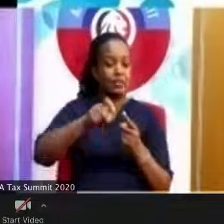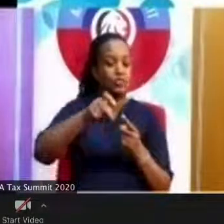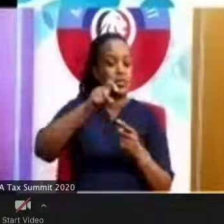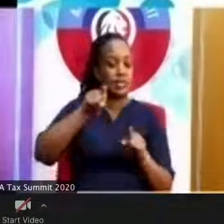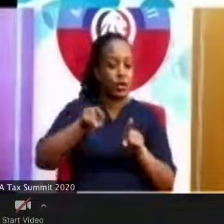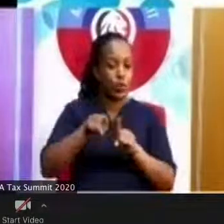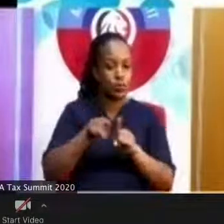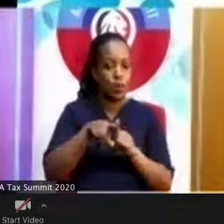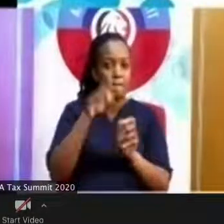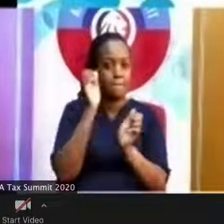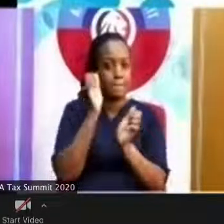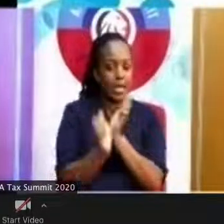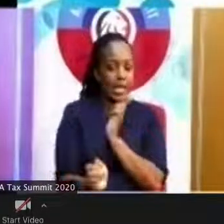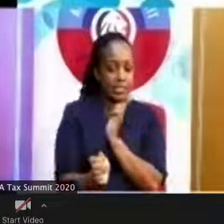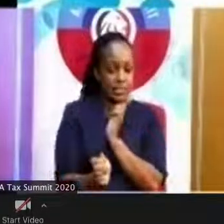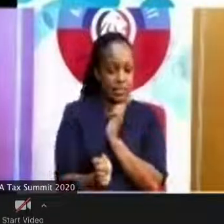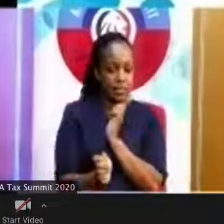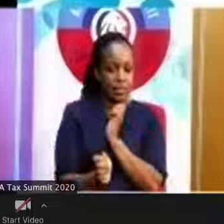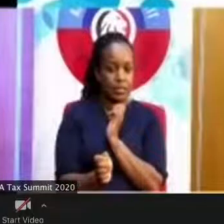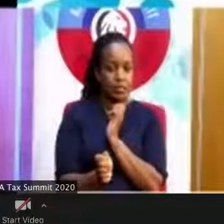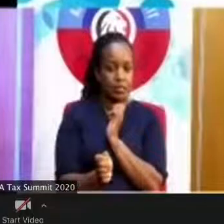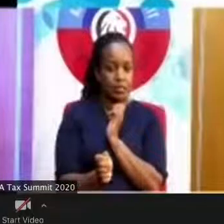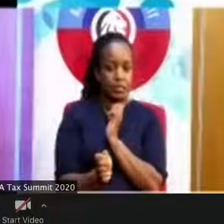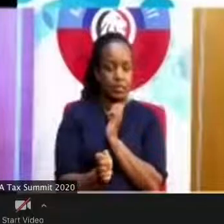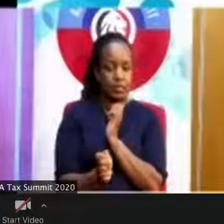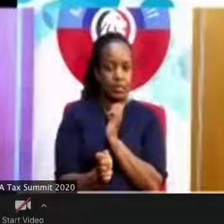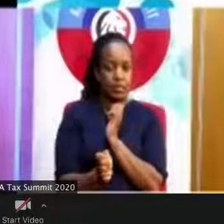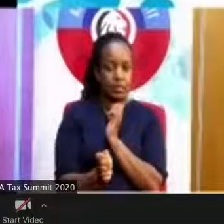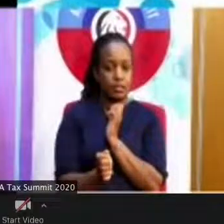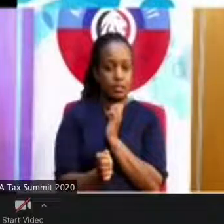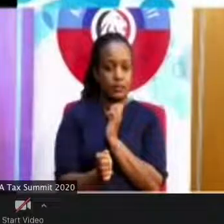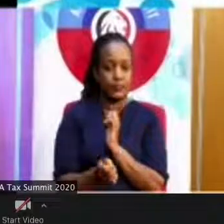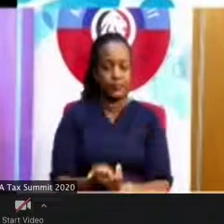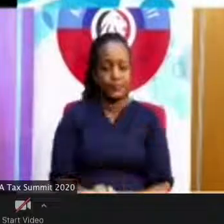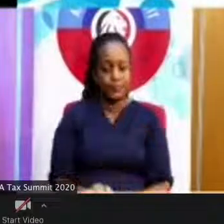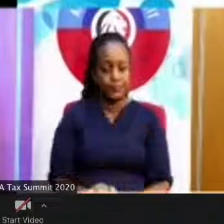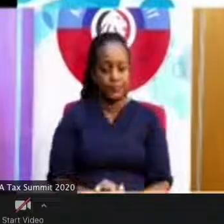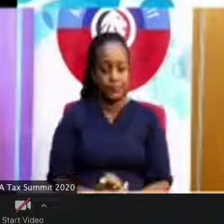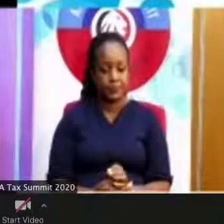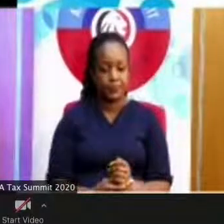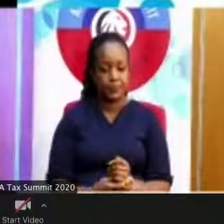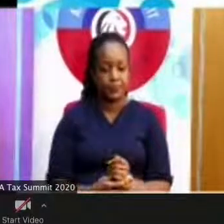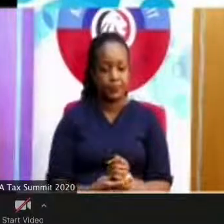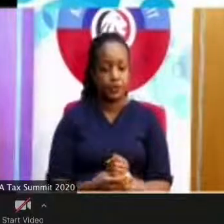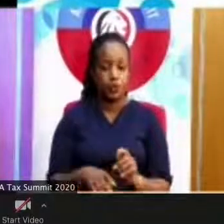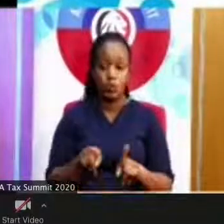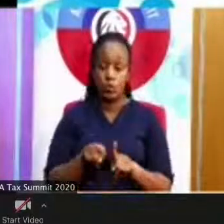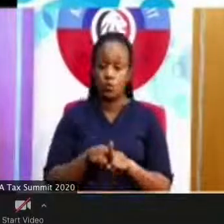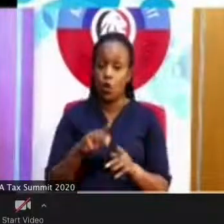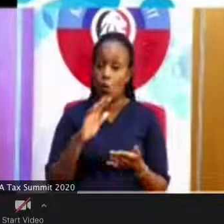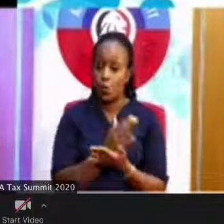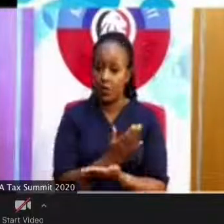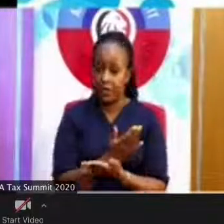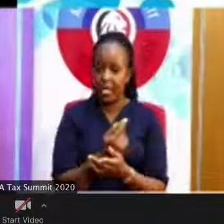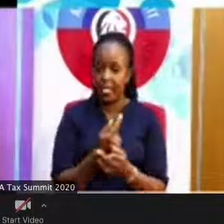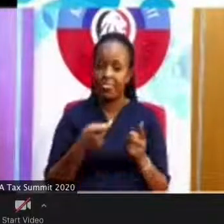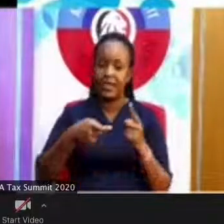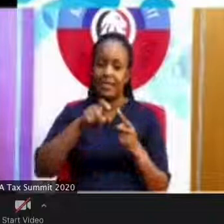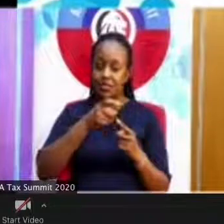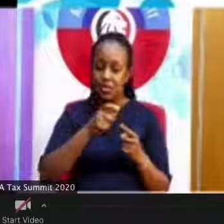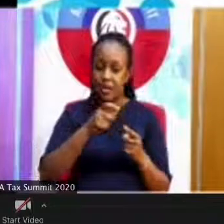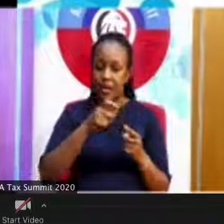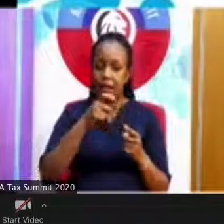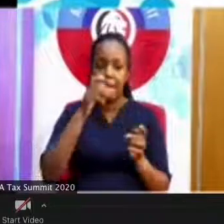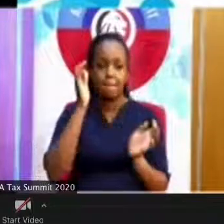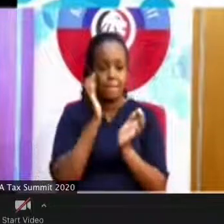late filings of returns. We waived interest and penalty in respect